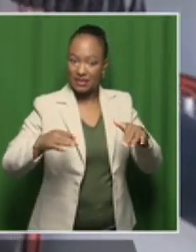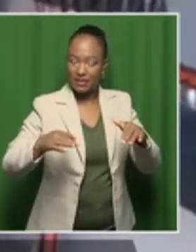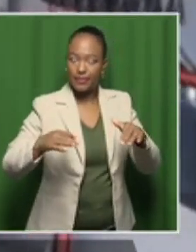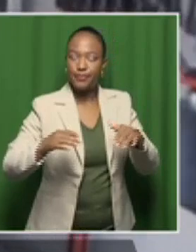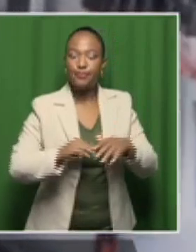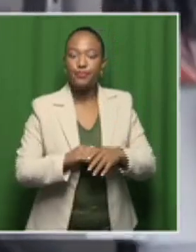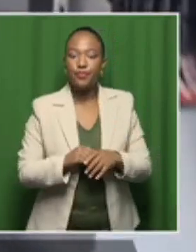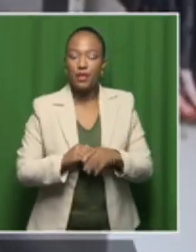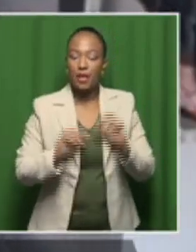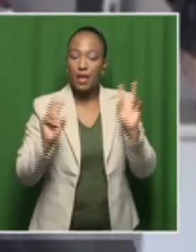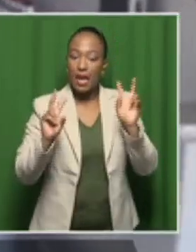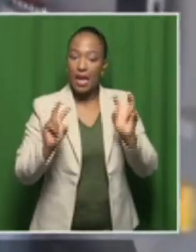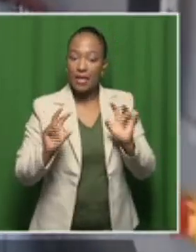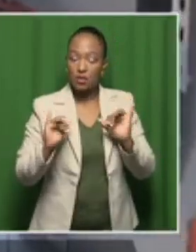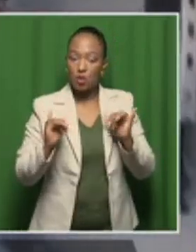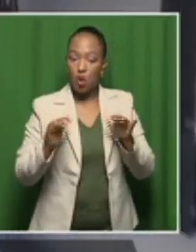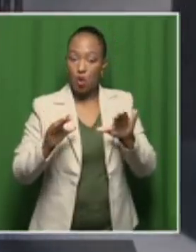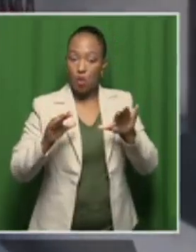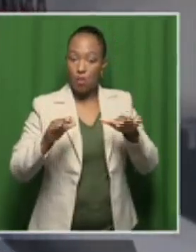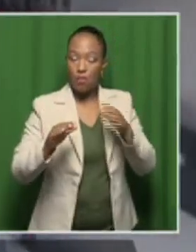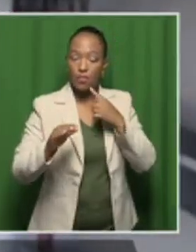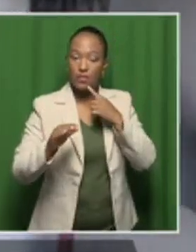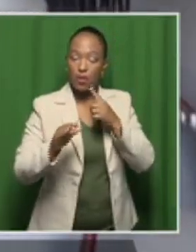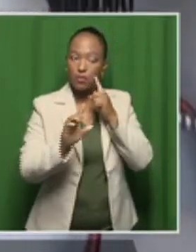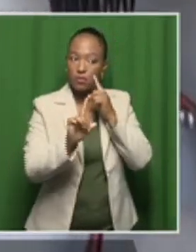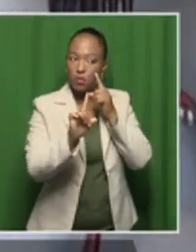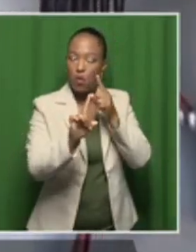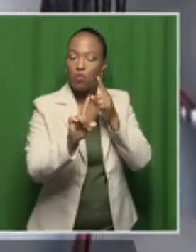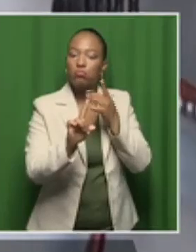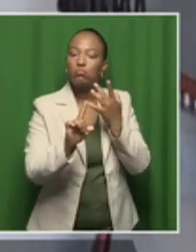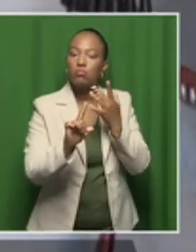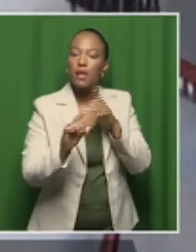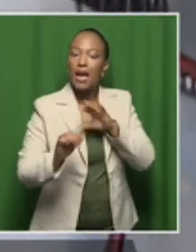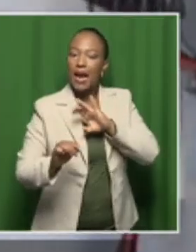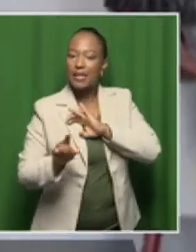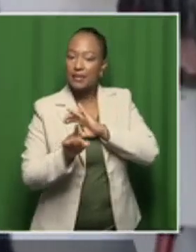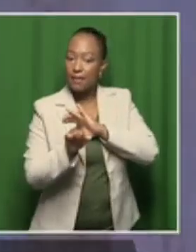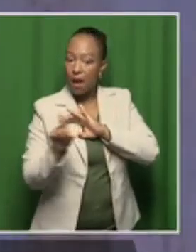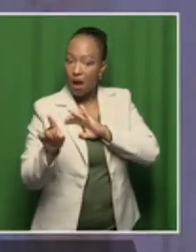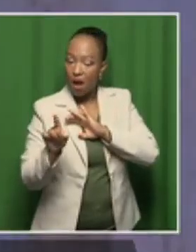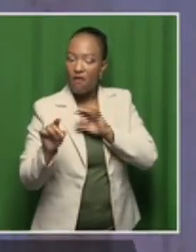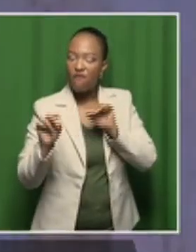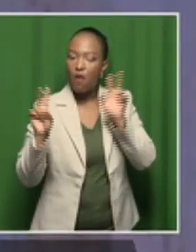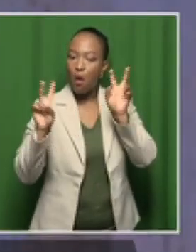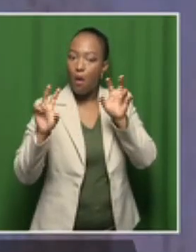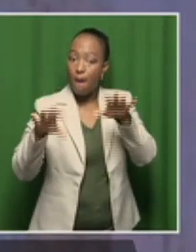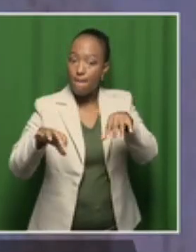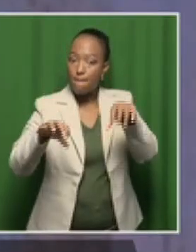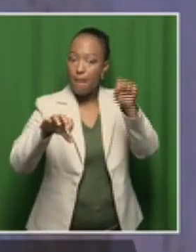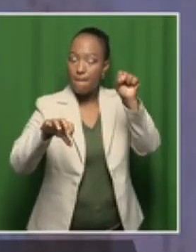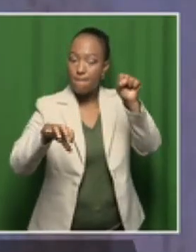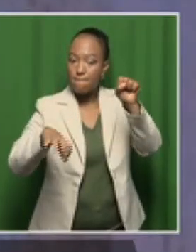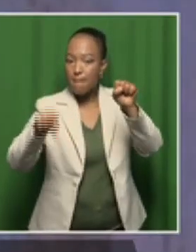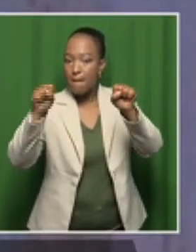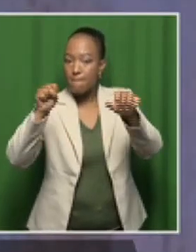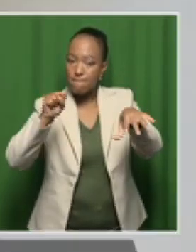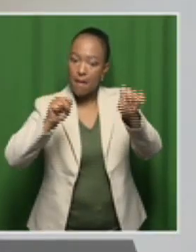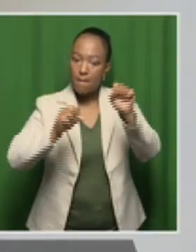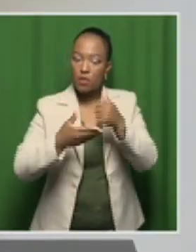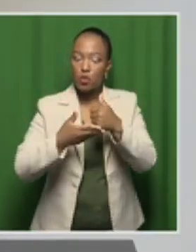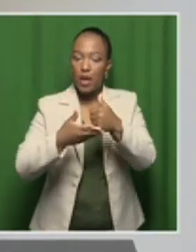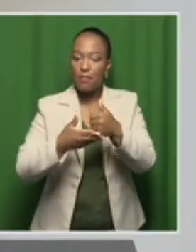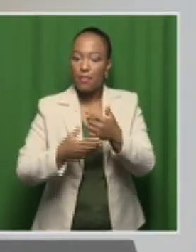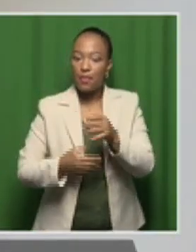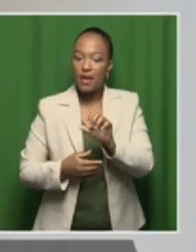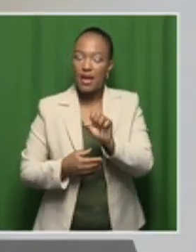the goal remains to help customers mitigate the impact of load shedding on their daily lives. All SSEG installations that